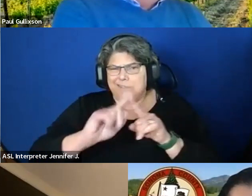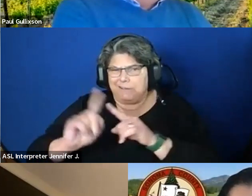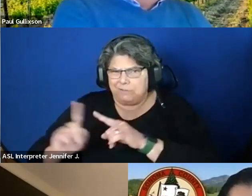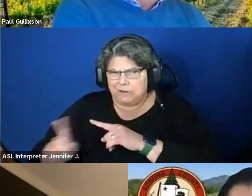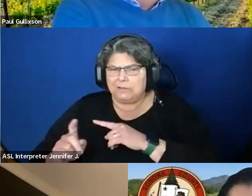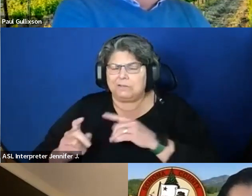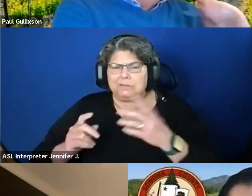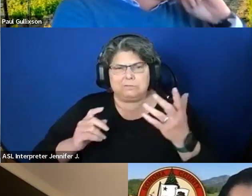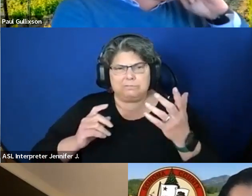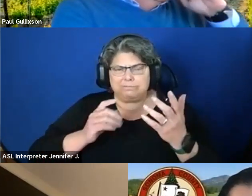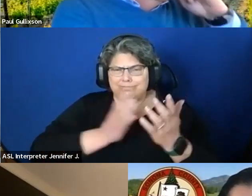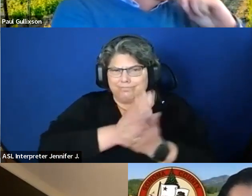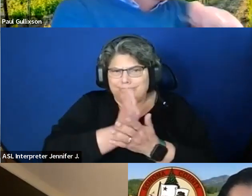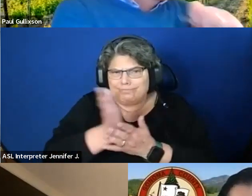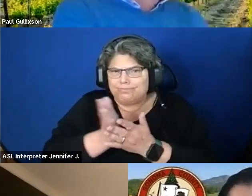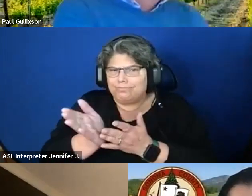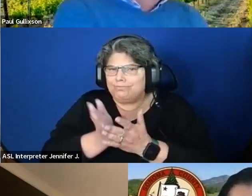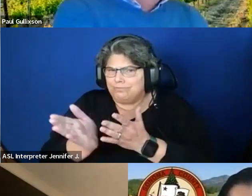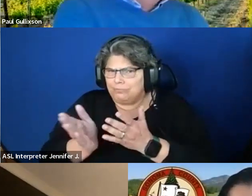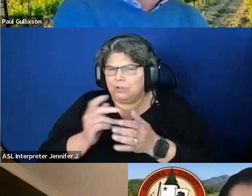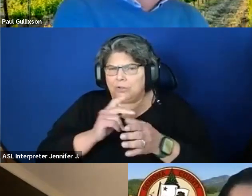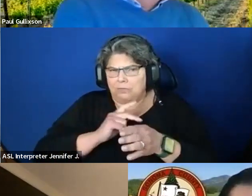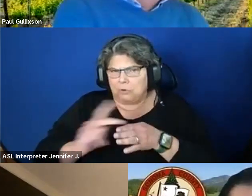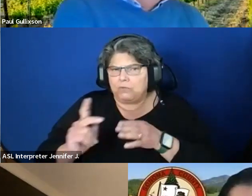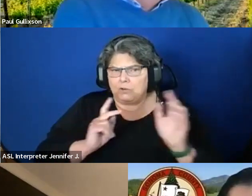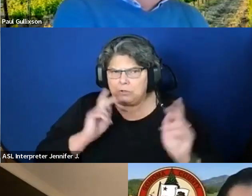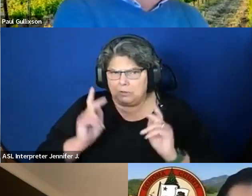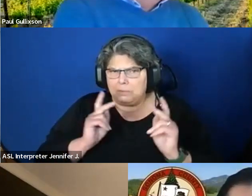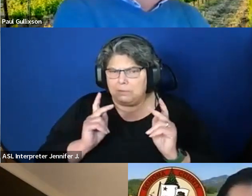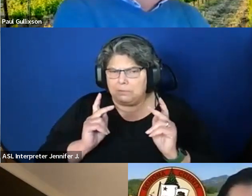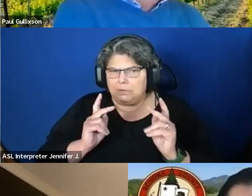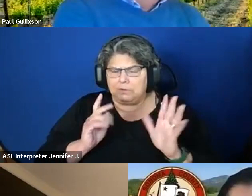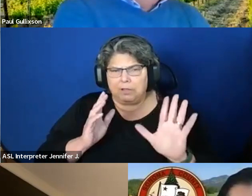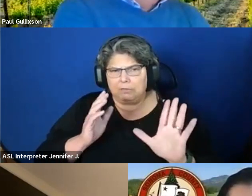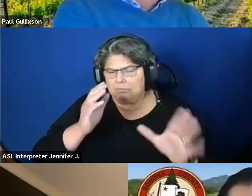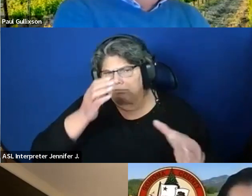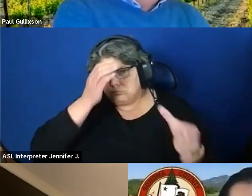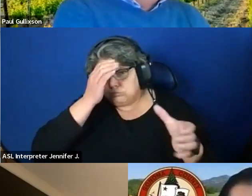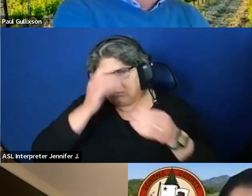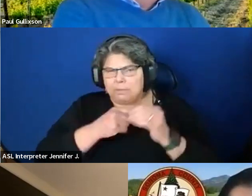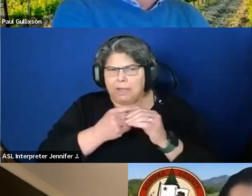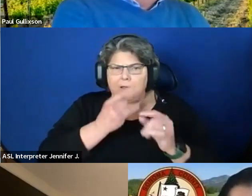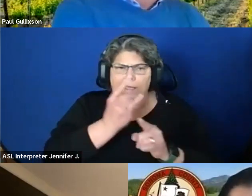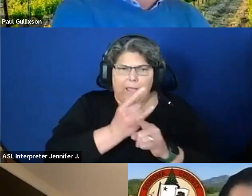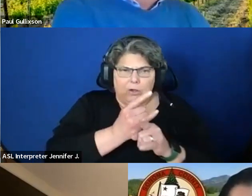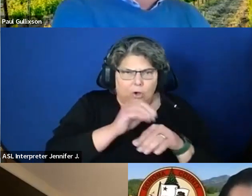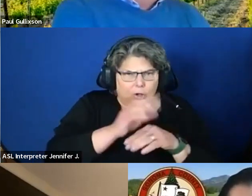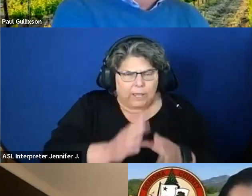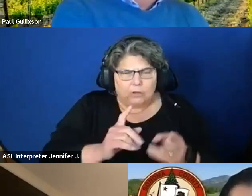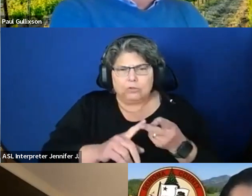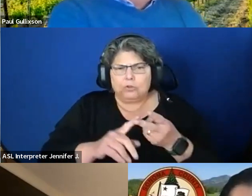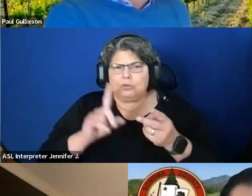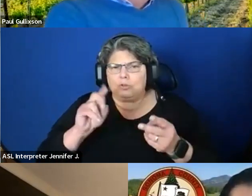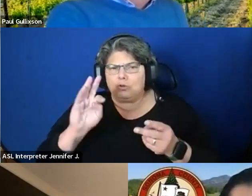disciplined team of professionals who are alcohol and other drug counselors,